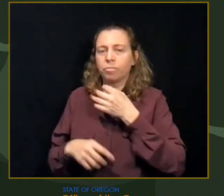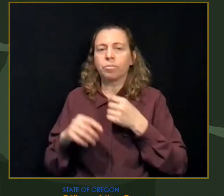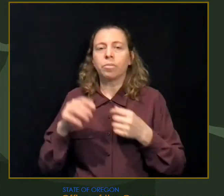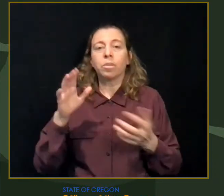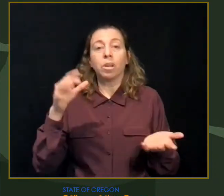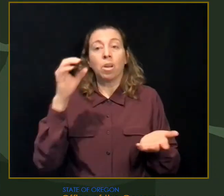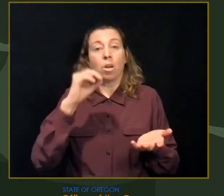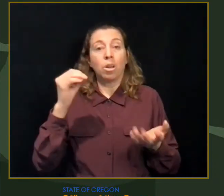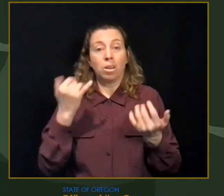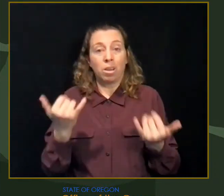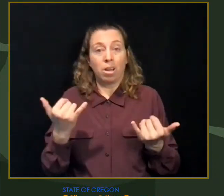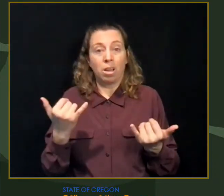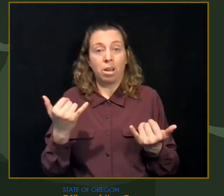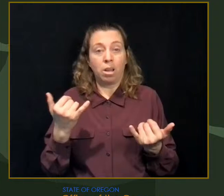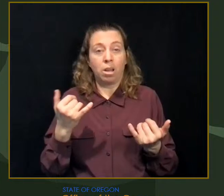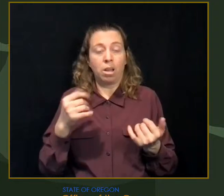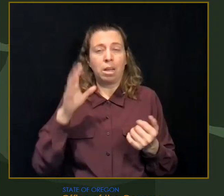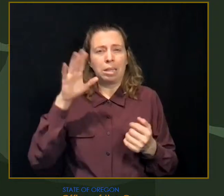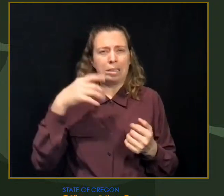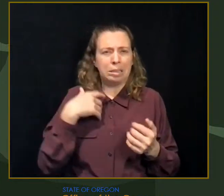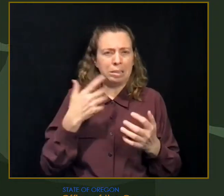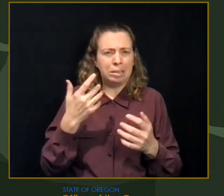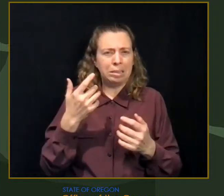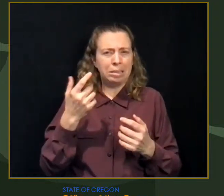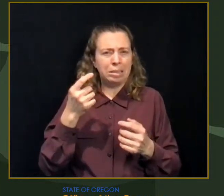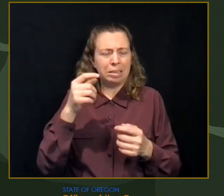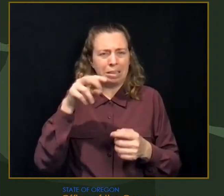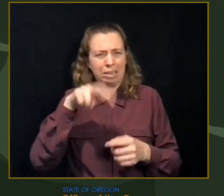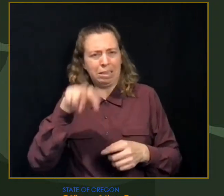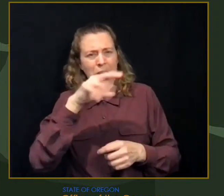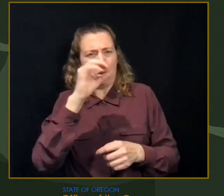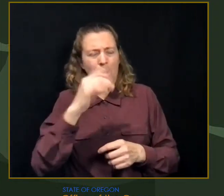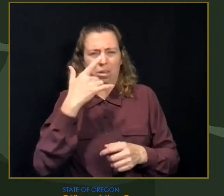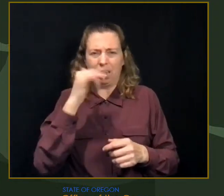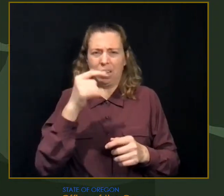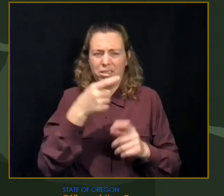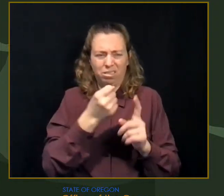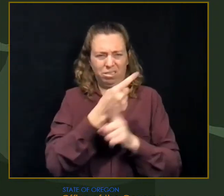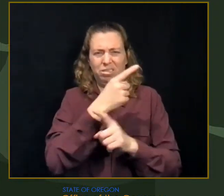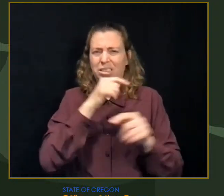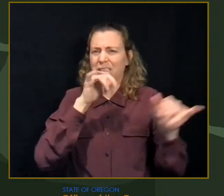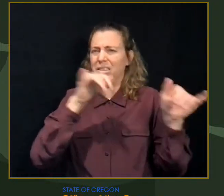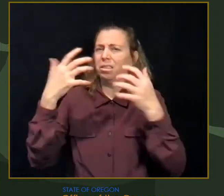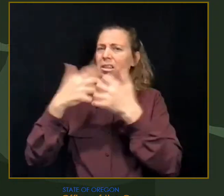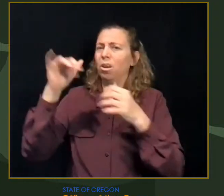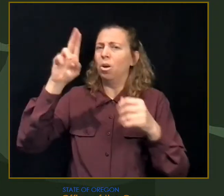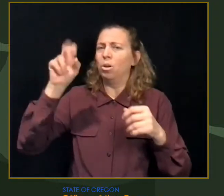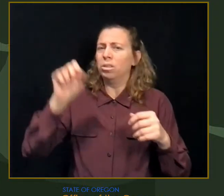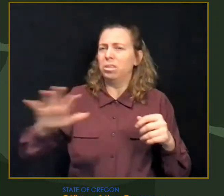increasing cases, and none, as you've said, more quickly than in Oregon.